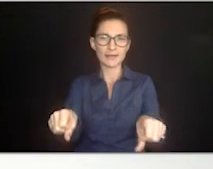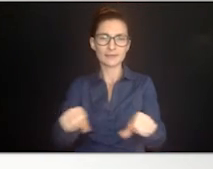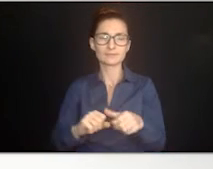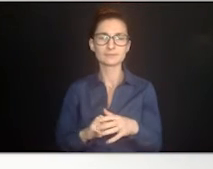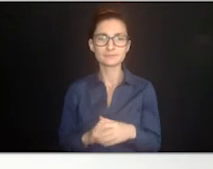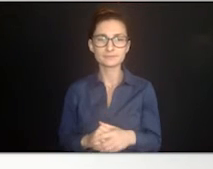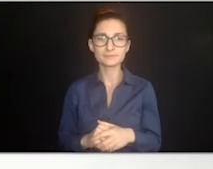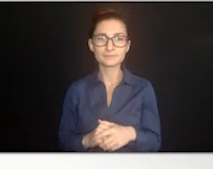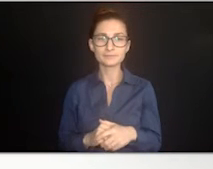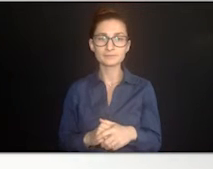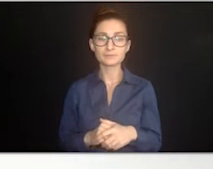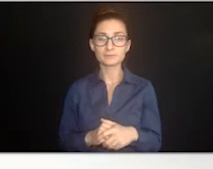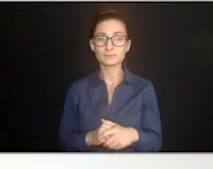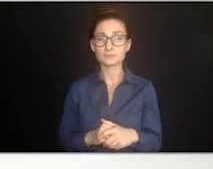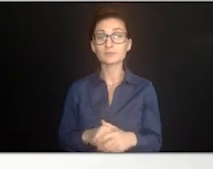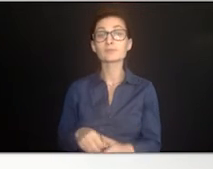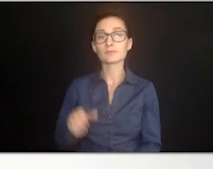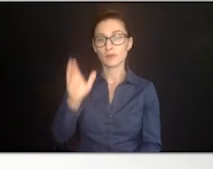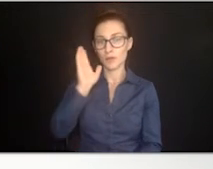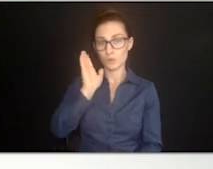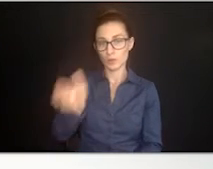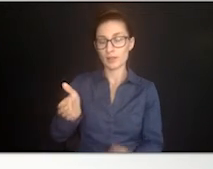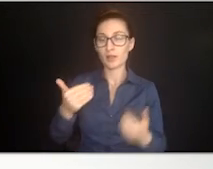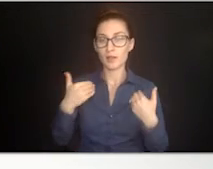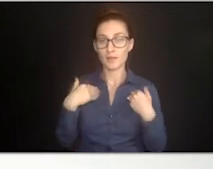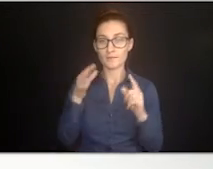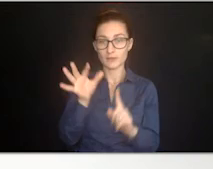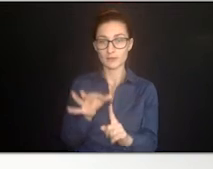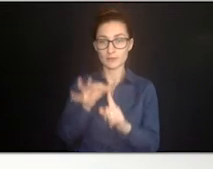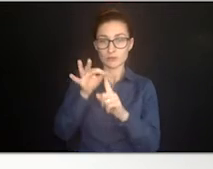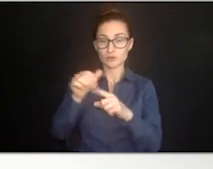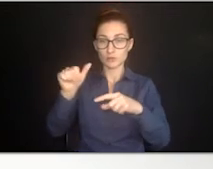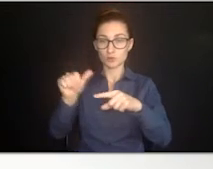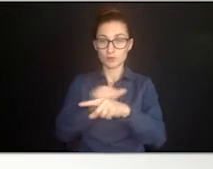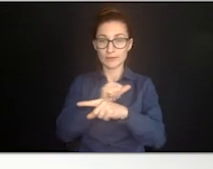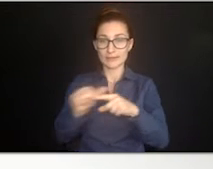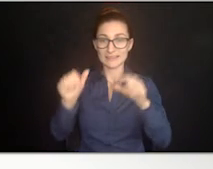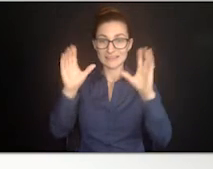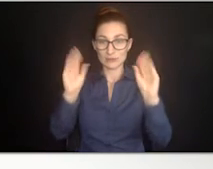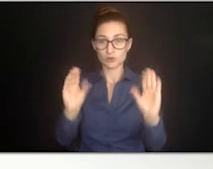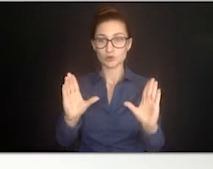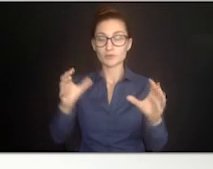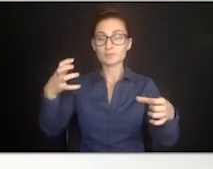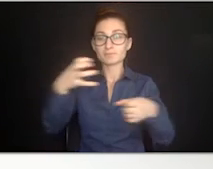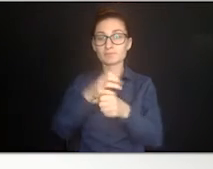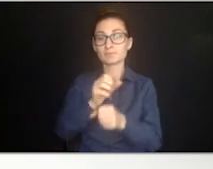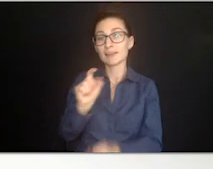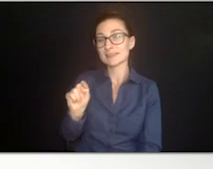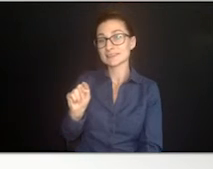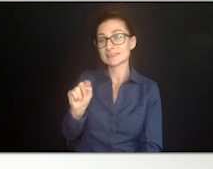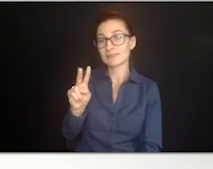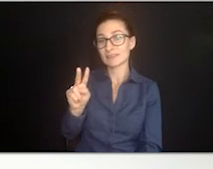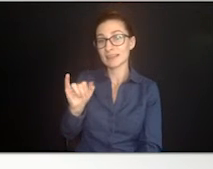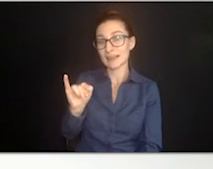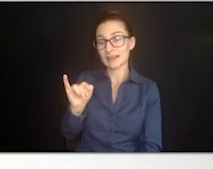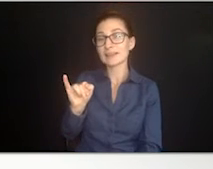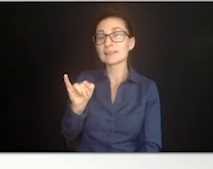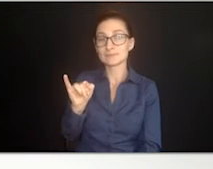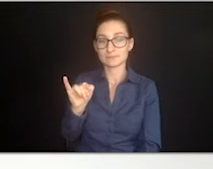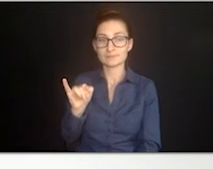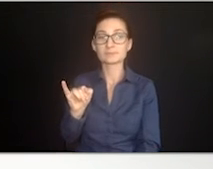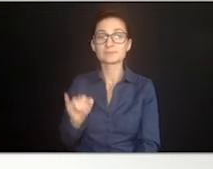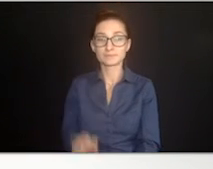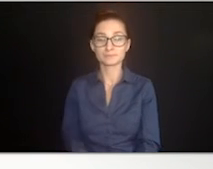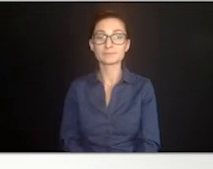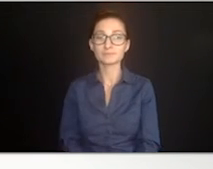They will have a teacher that is specially trained, a TVI, that evaluates